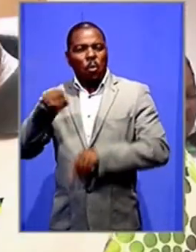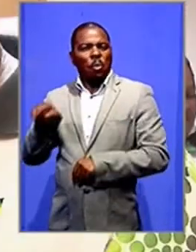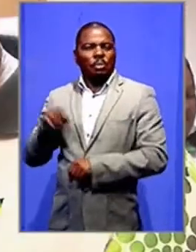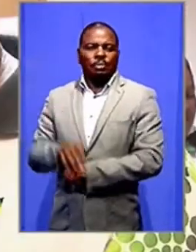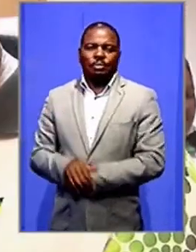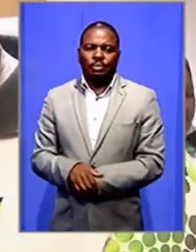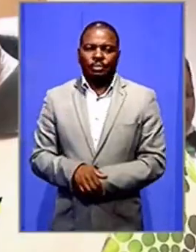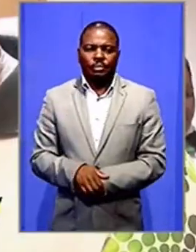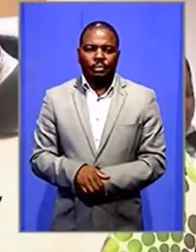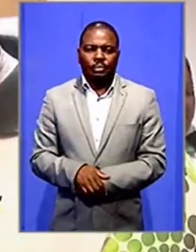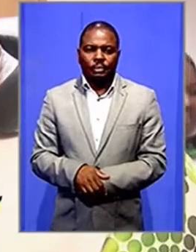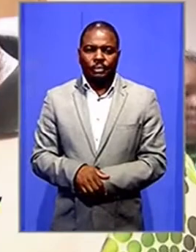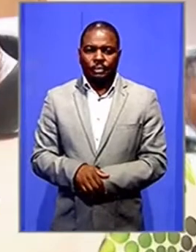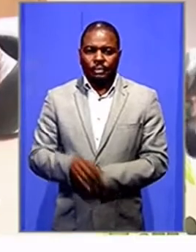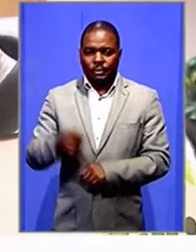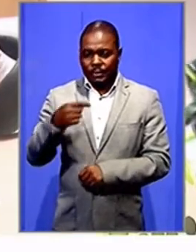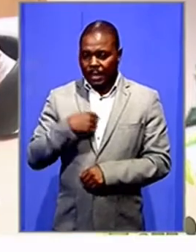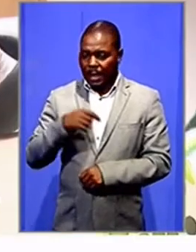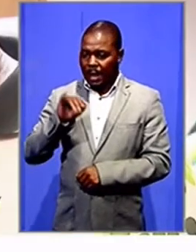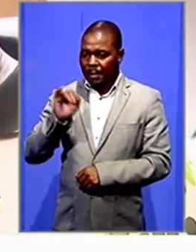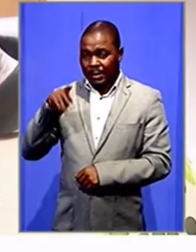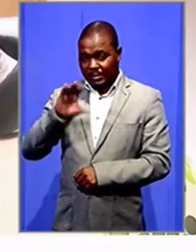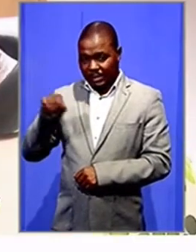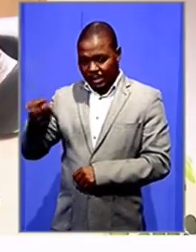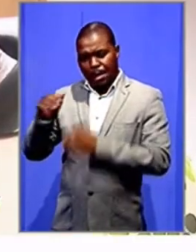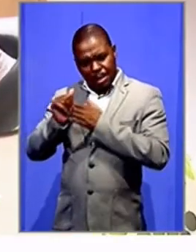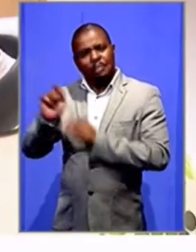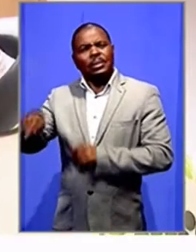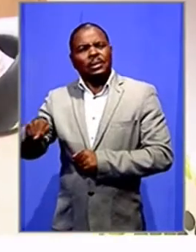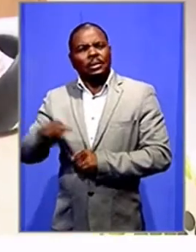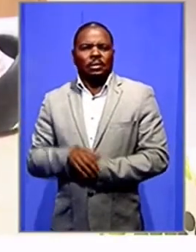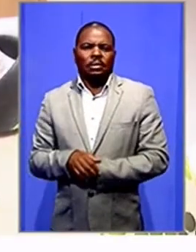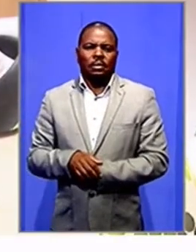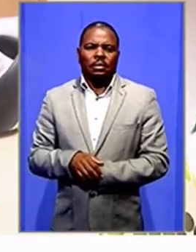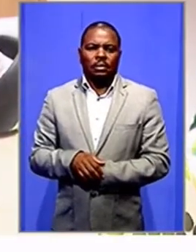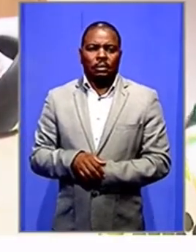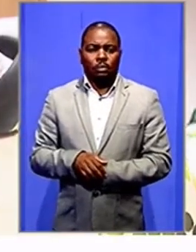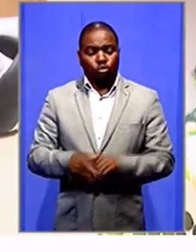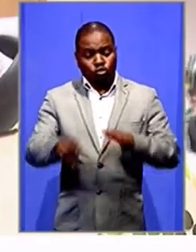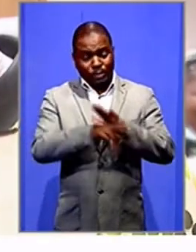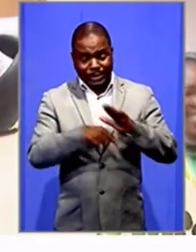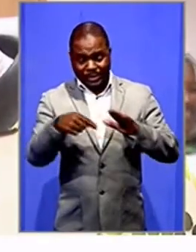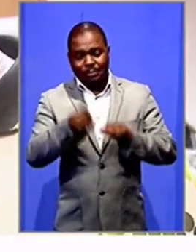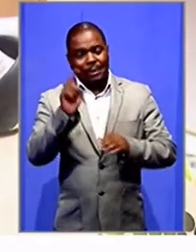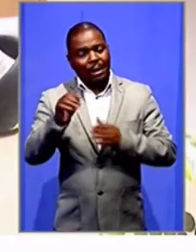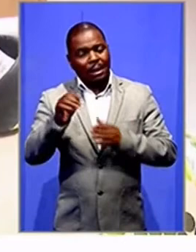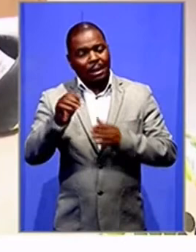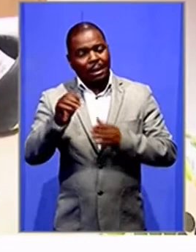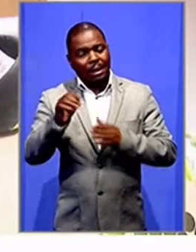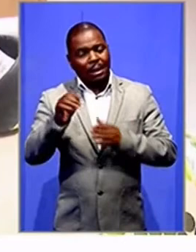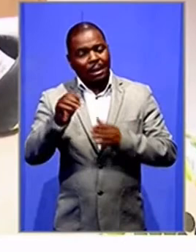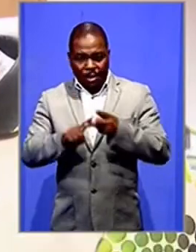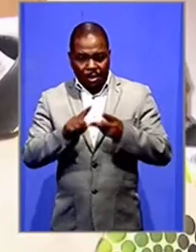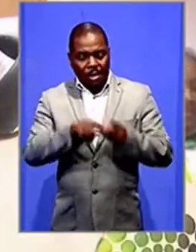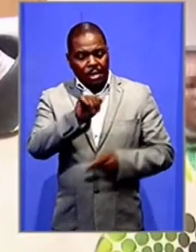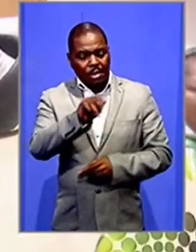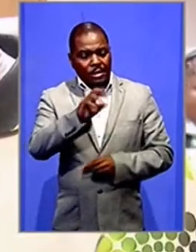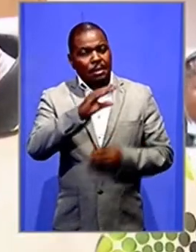IPC must lead, but lead region yena, but lead membership ya